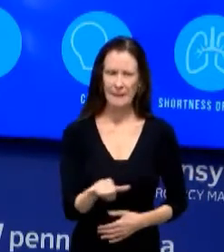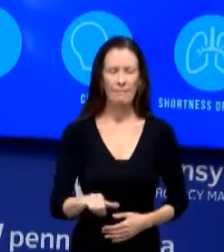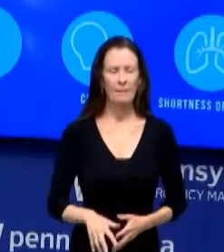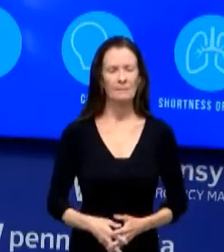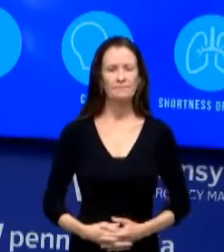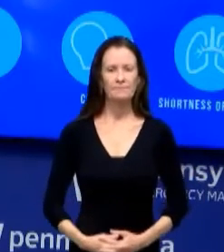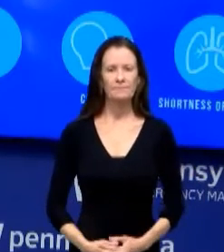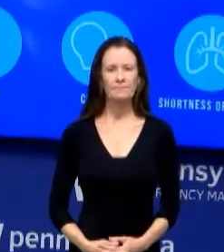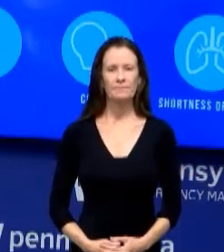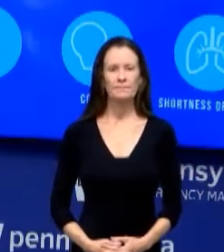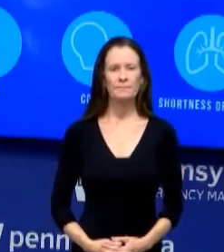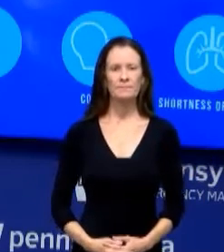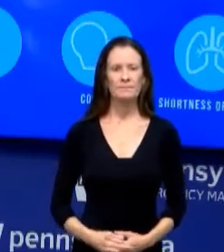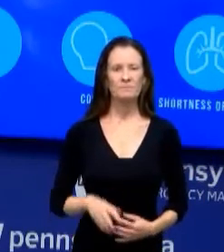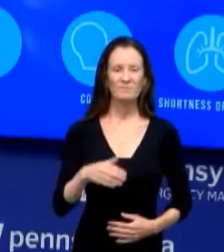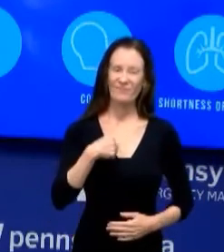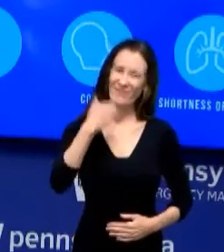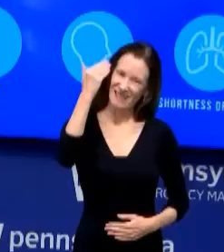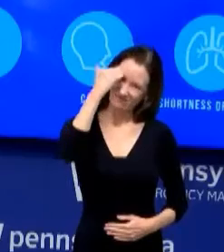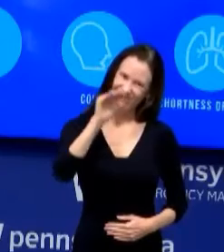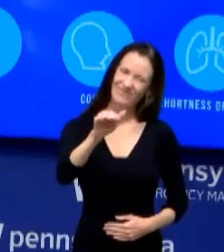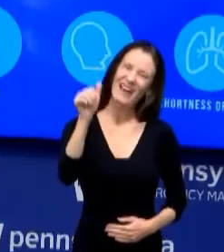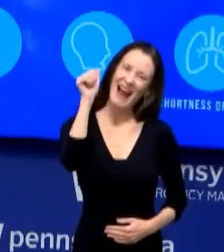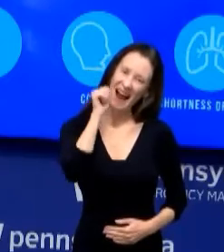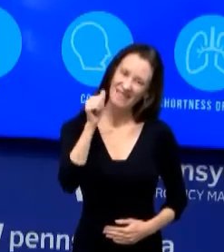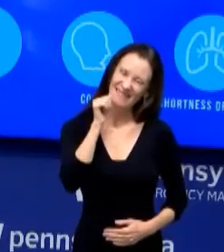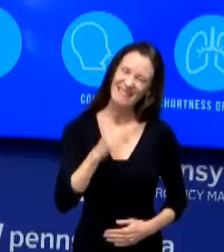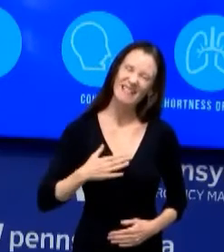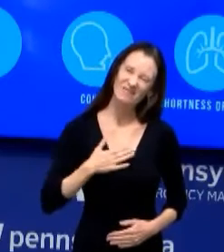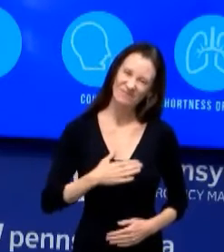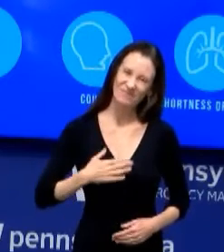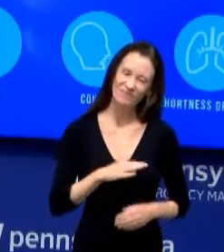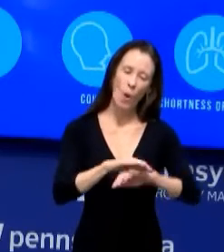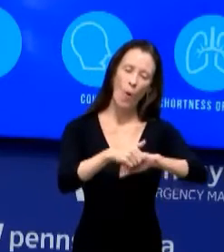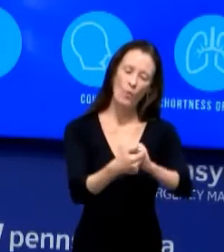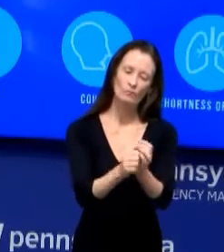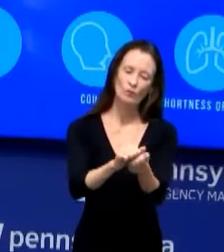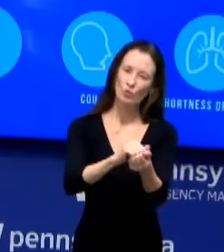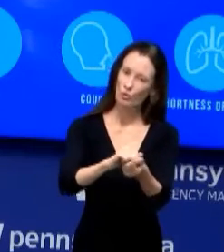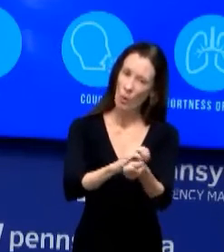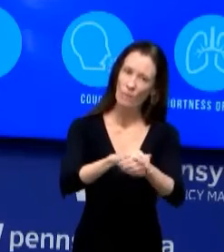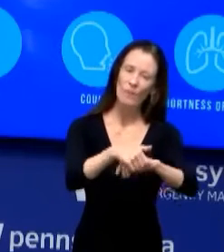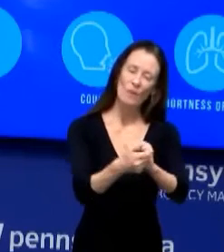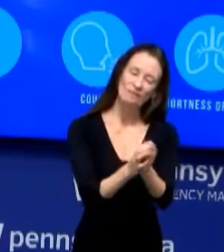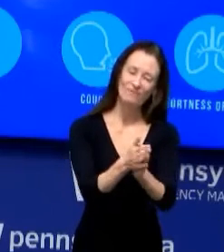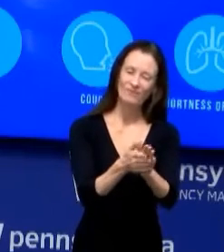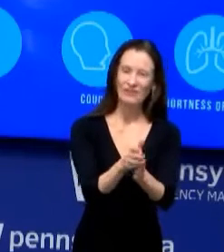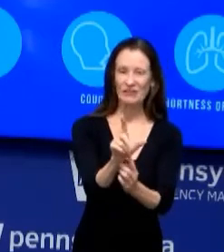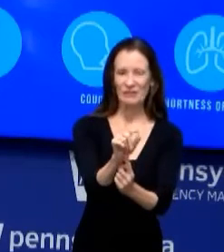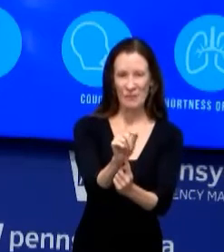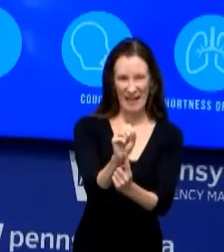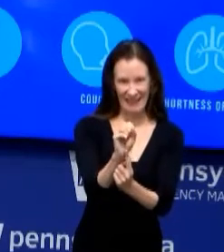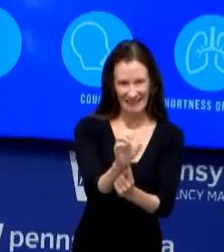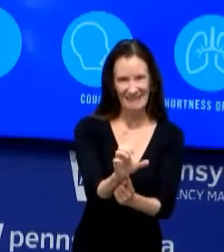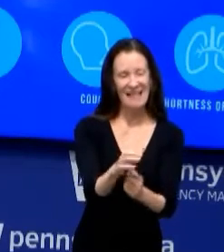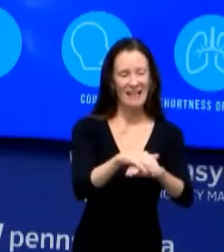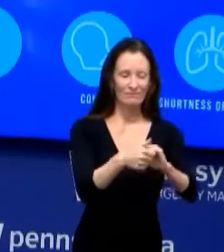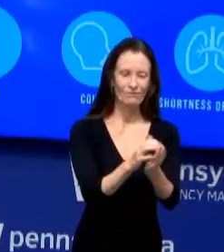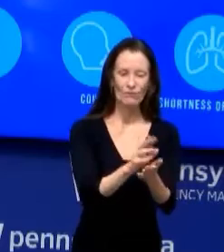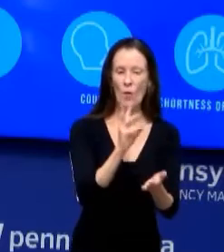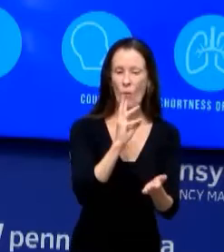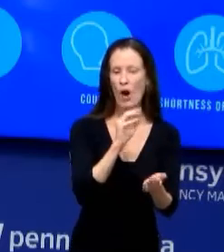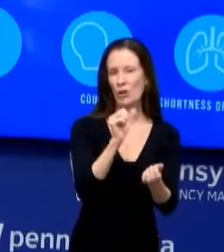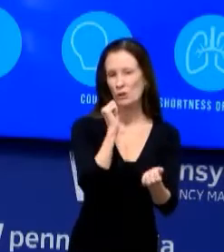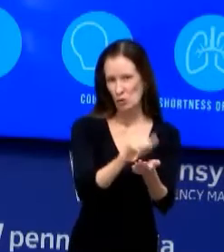all know now, the time it takes to sing Happy Birthday twice. And use hand sanitizer if soap